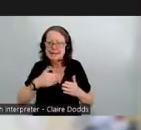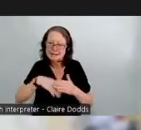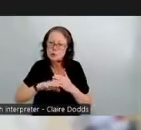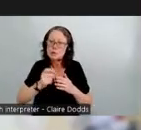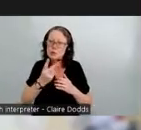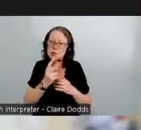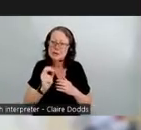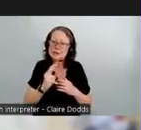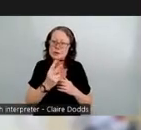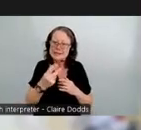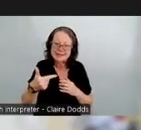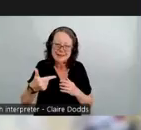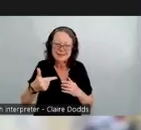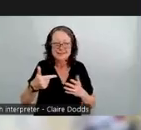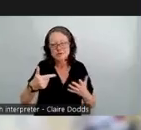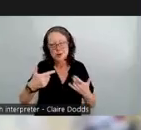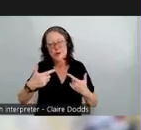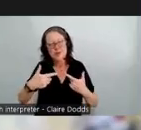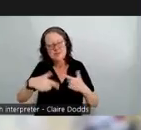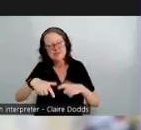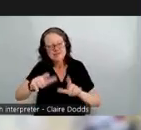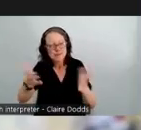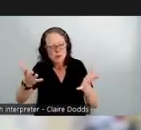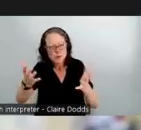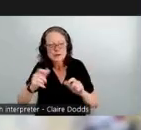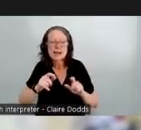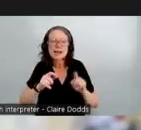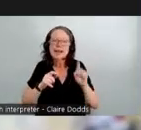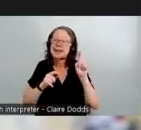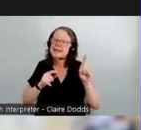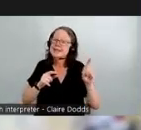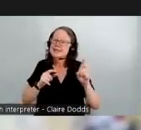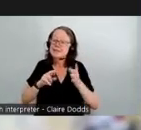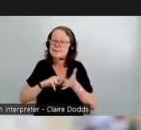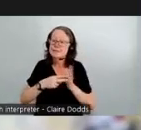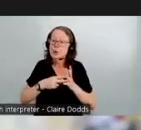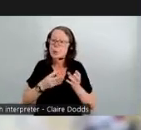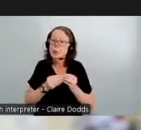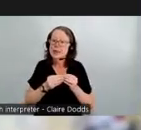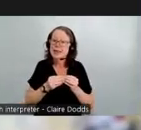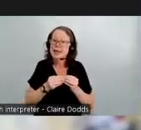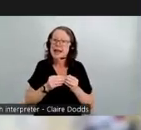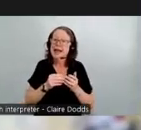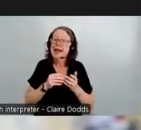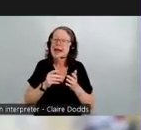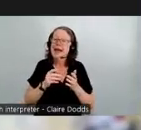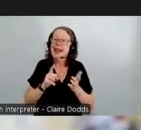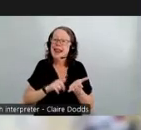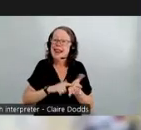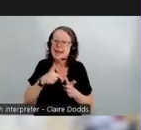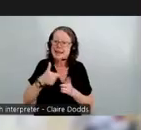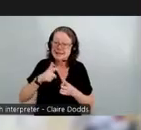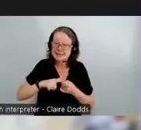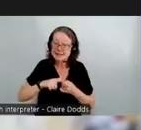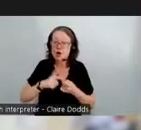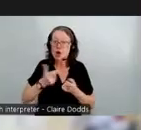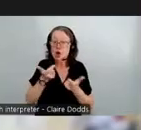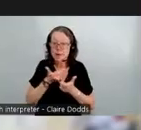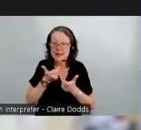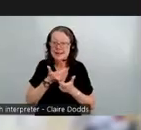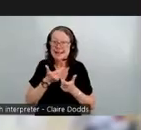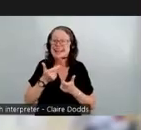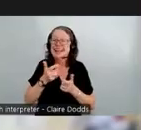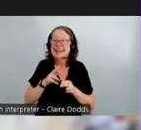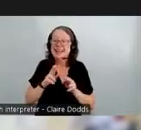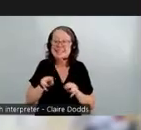end at the end of December 2026. So with our partners, Lakes International Comic Art Festival, who have